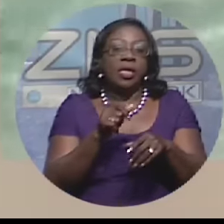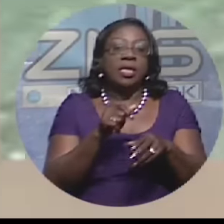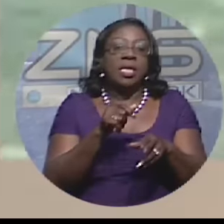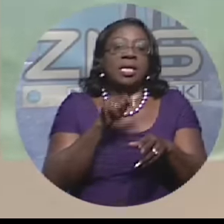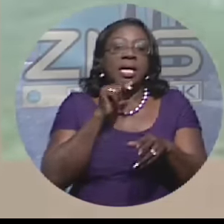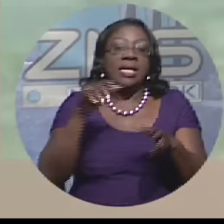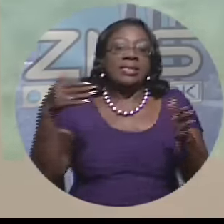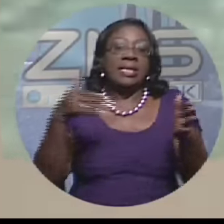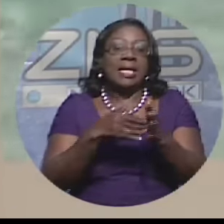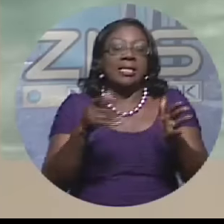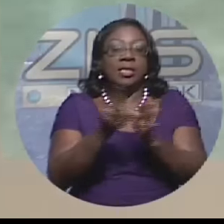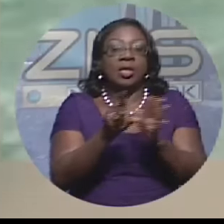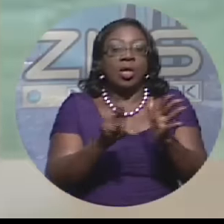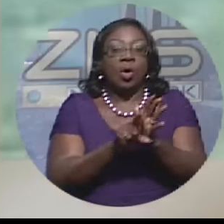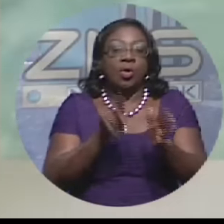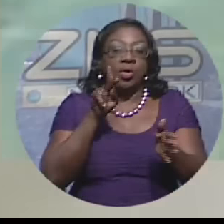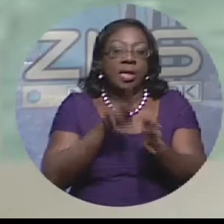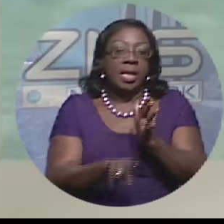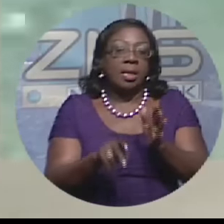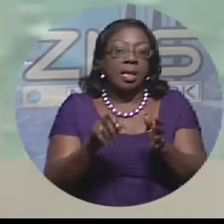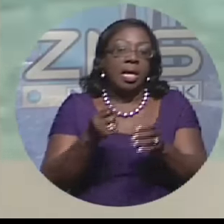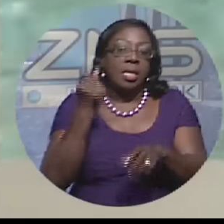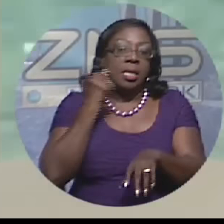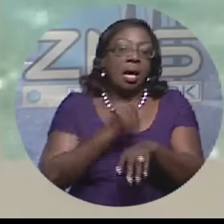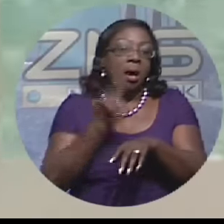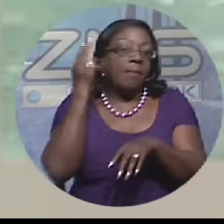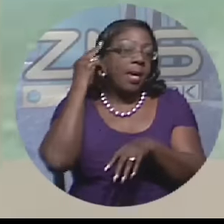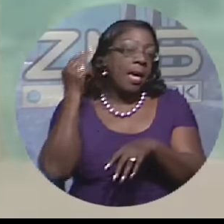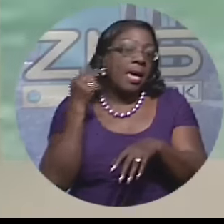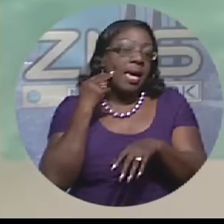hammerhead sharks as they have been protected by law since